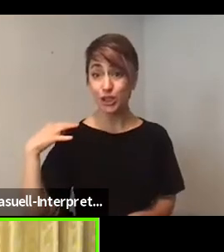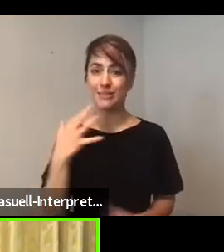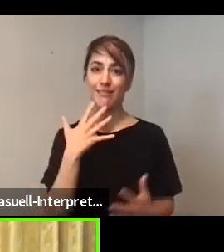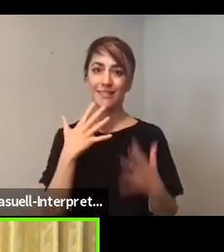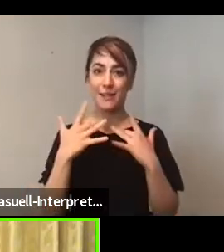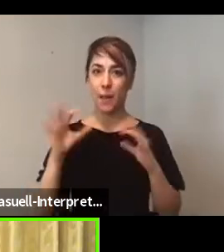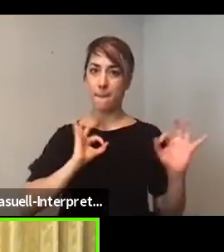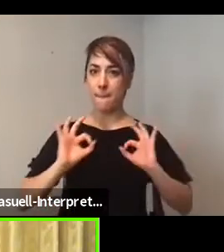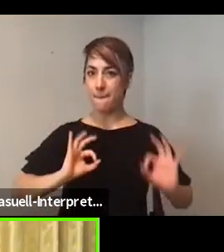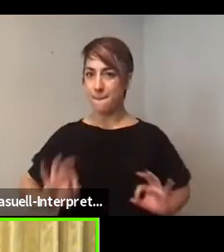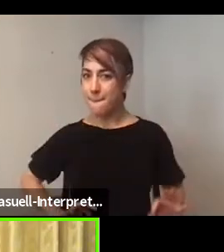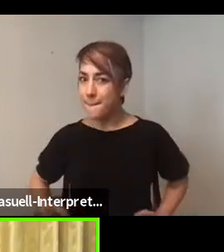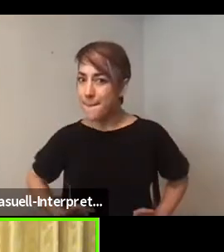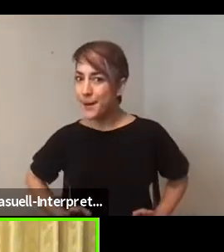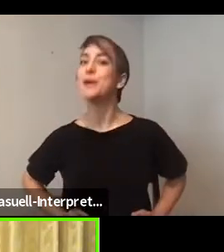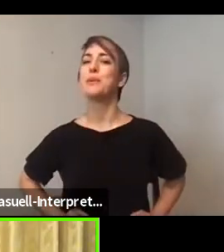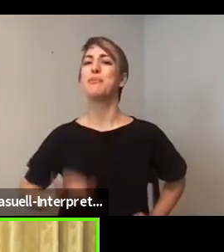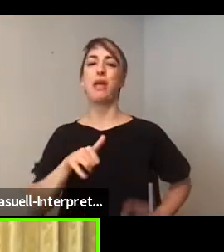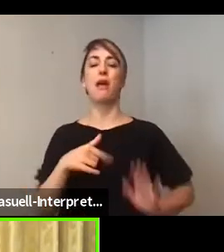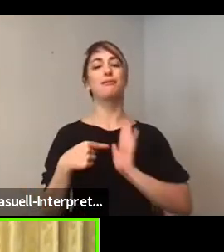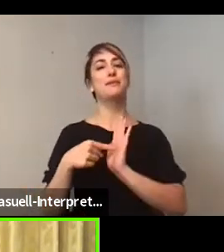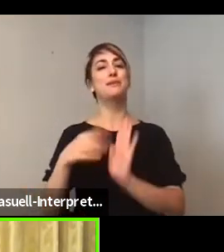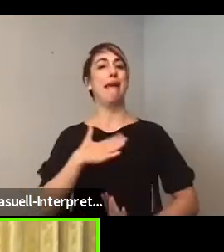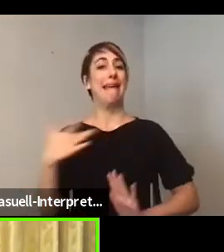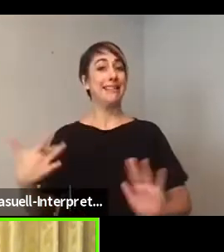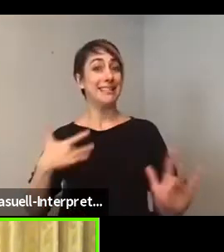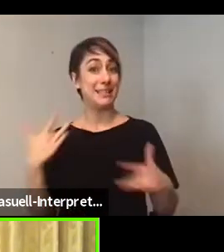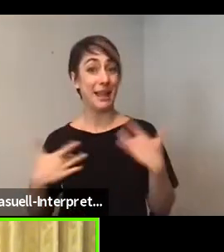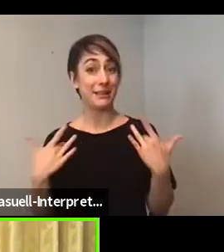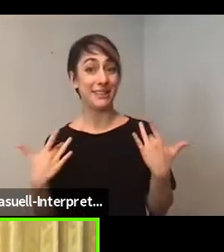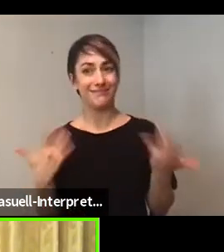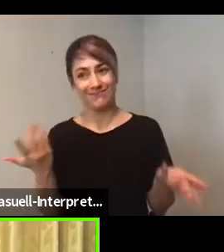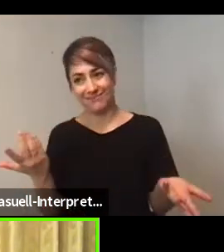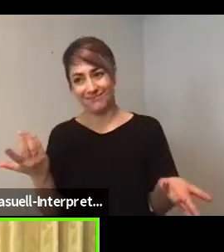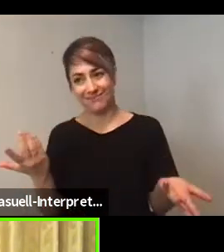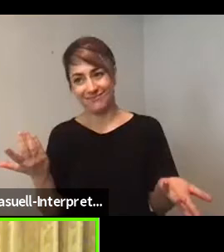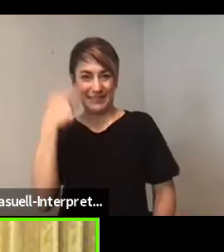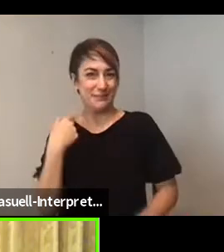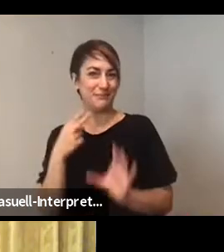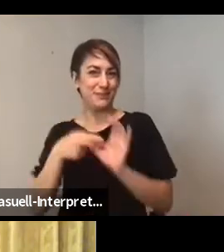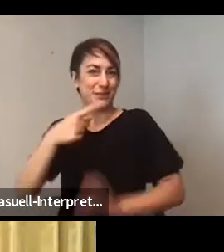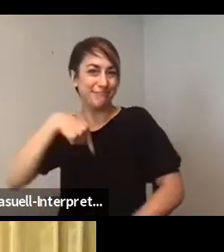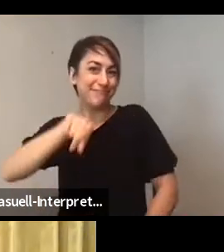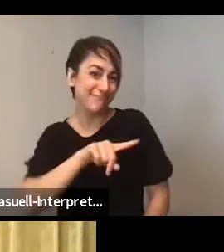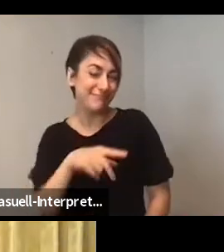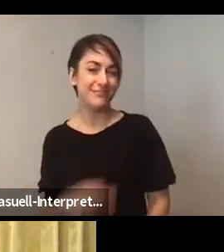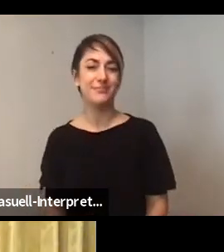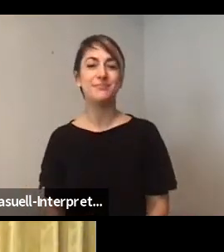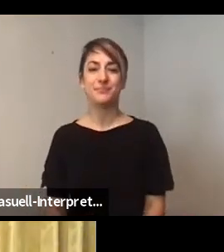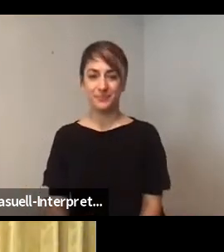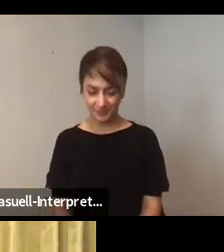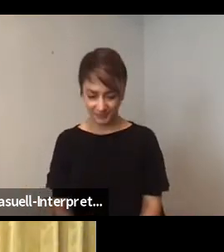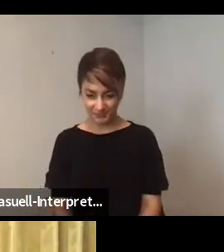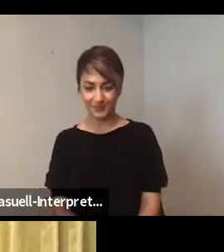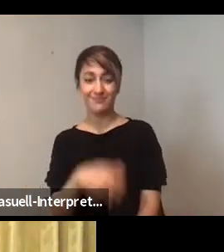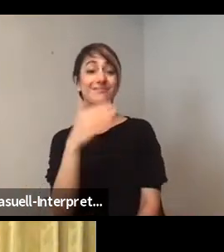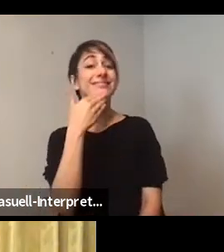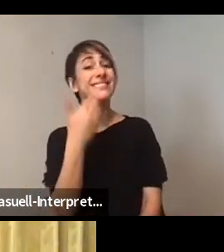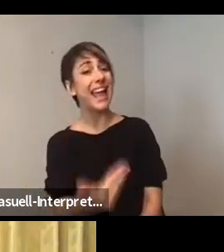my excitement to join you. Thank you. Thank you very much. That was